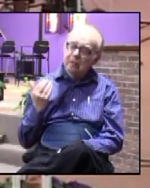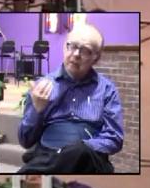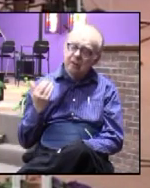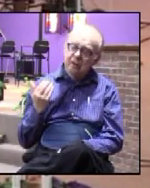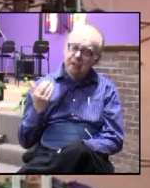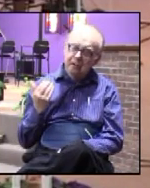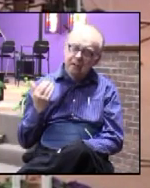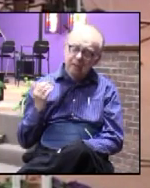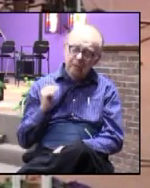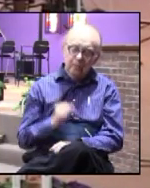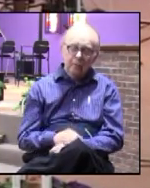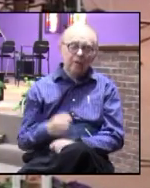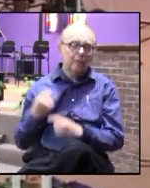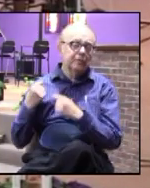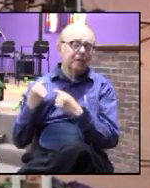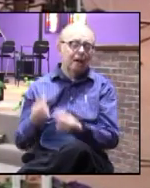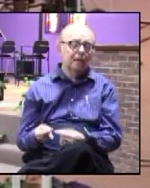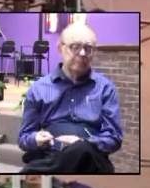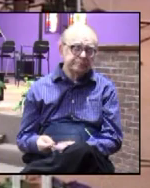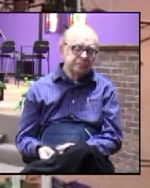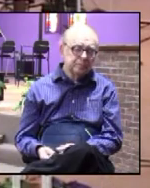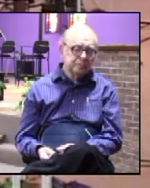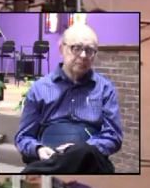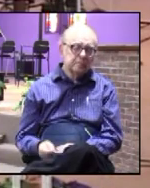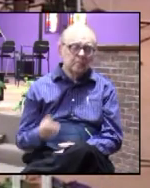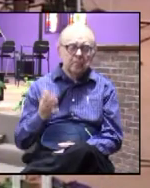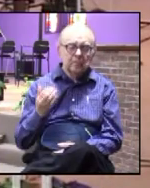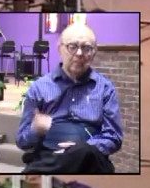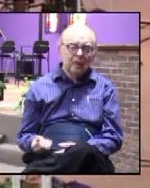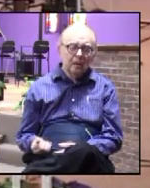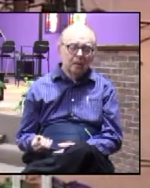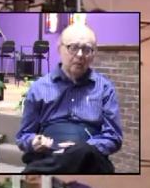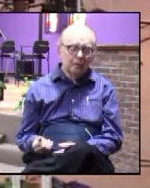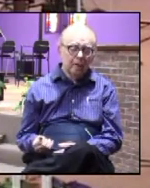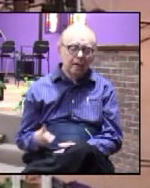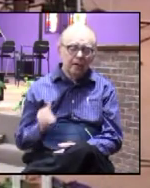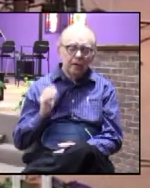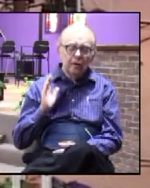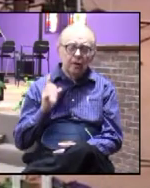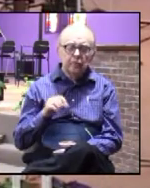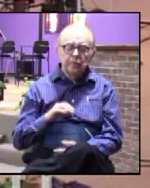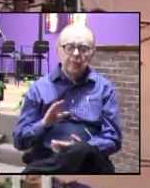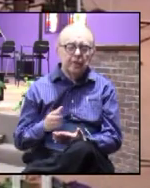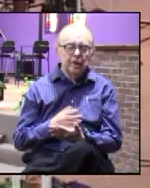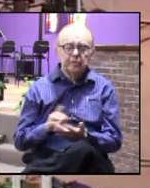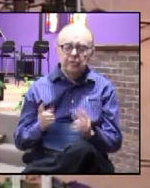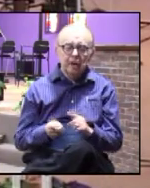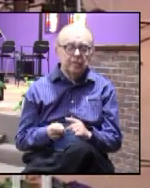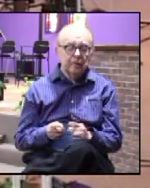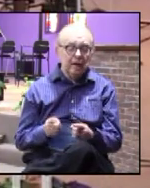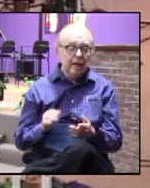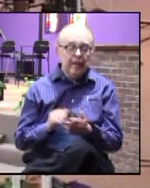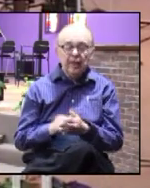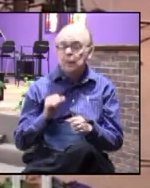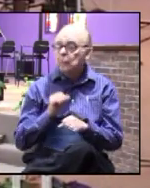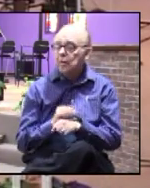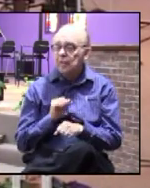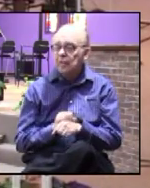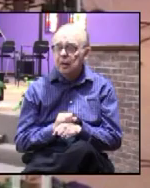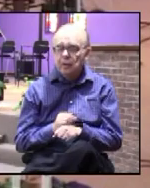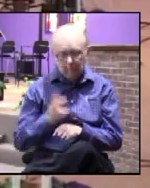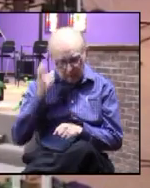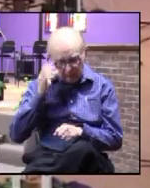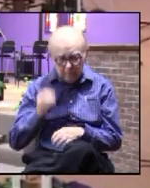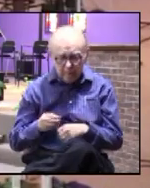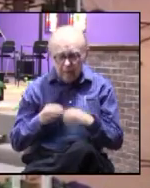It has worked since then. So why in the world should it change? It works. He throws a